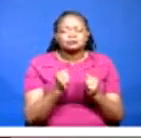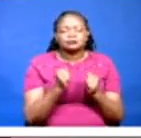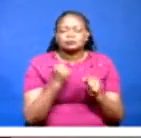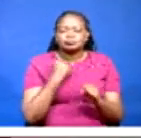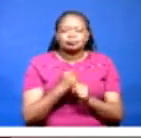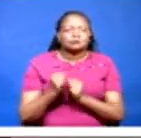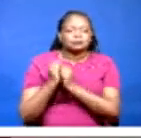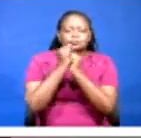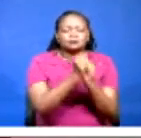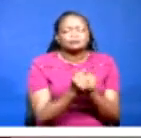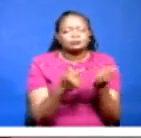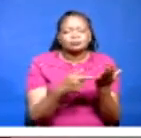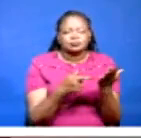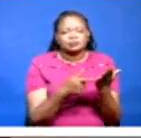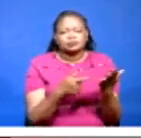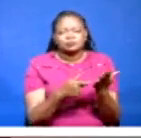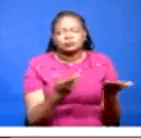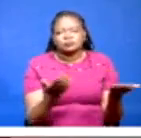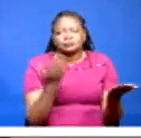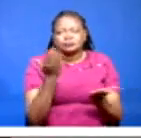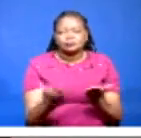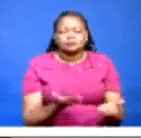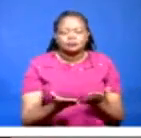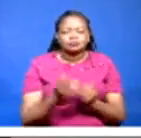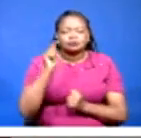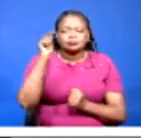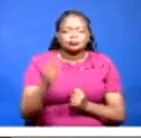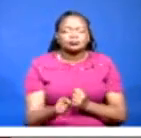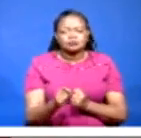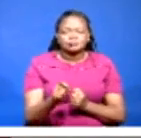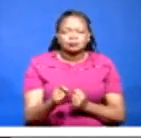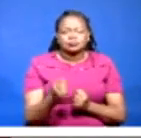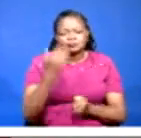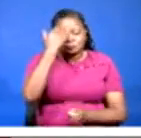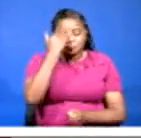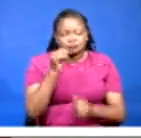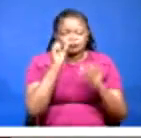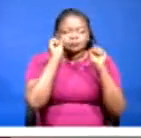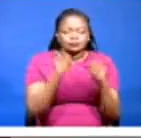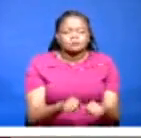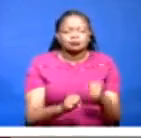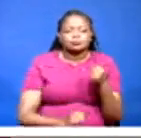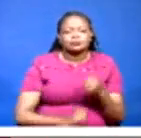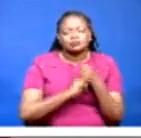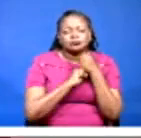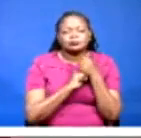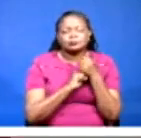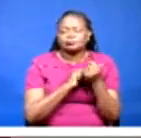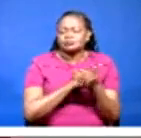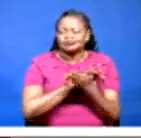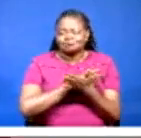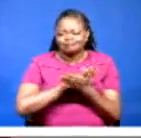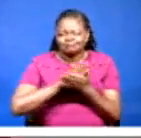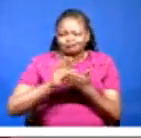in digitization of services in the judiciary so that we can support a seamless